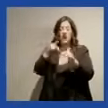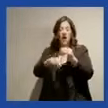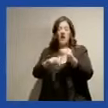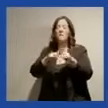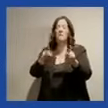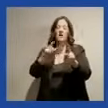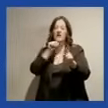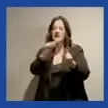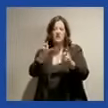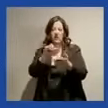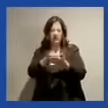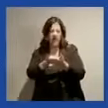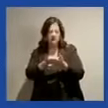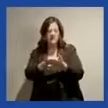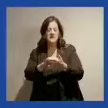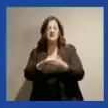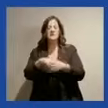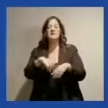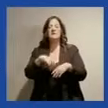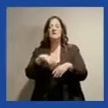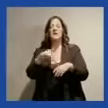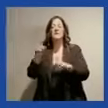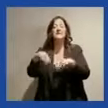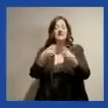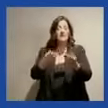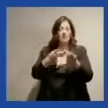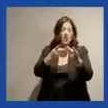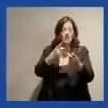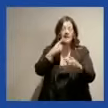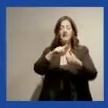presented as proposals.